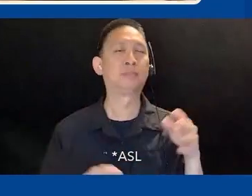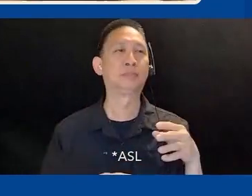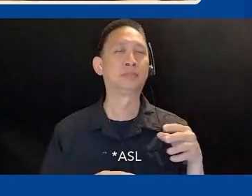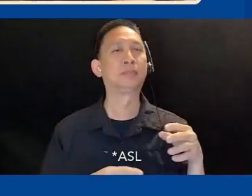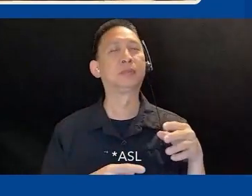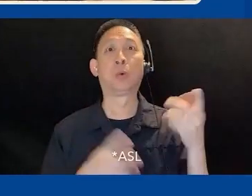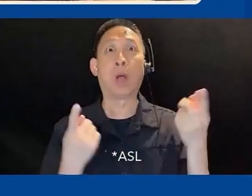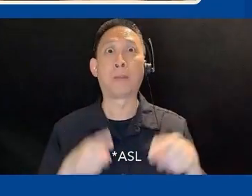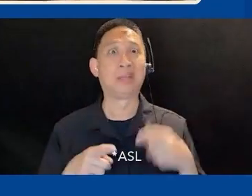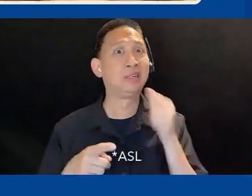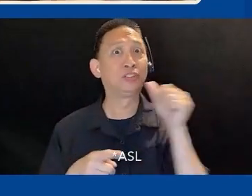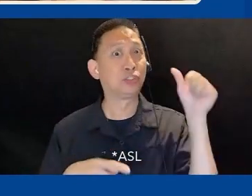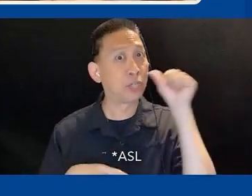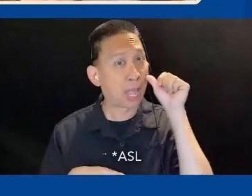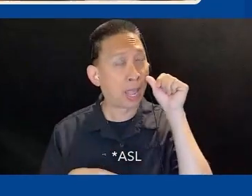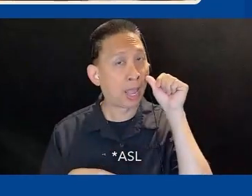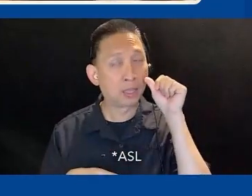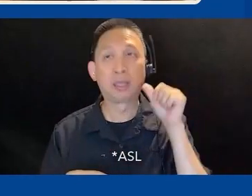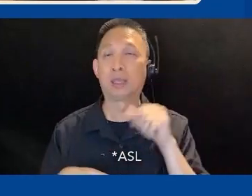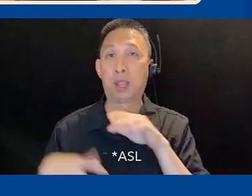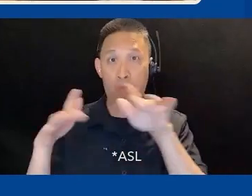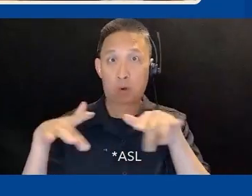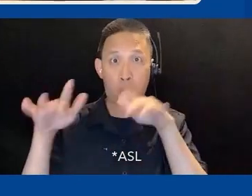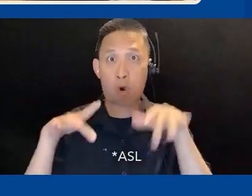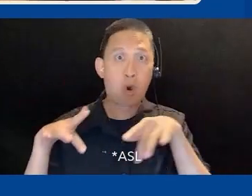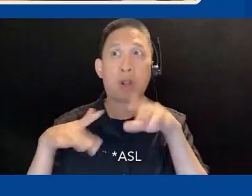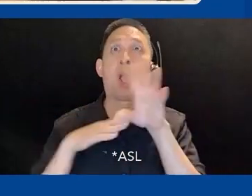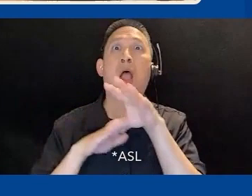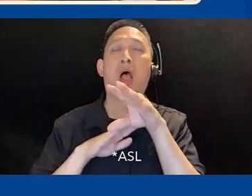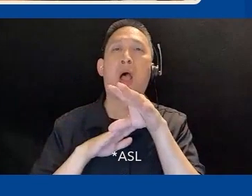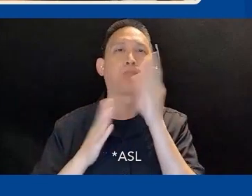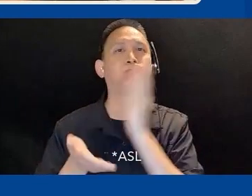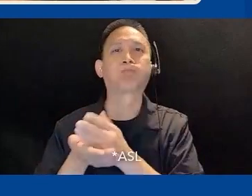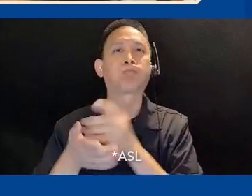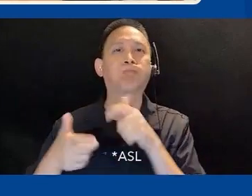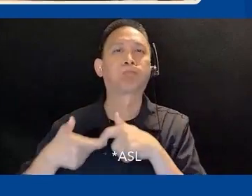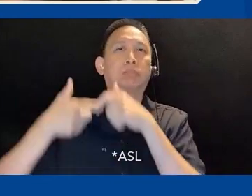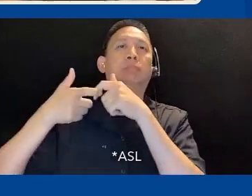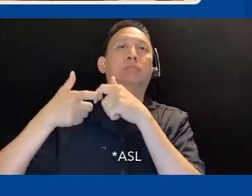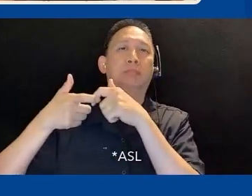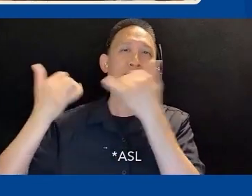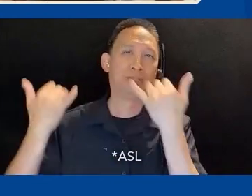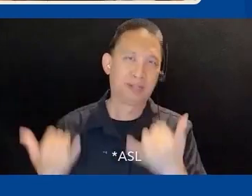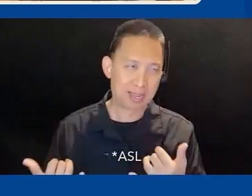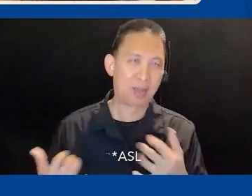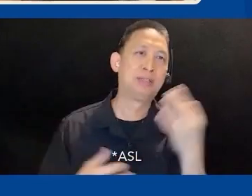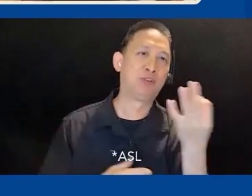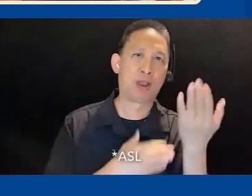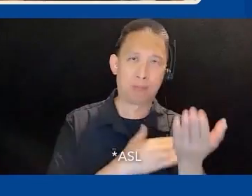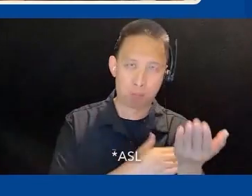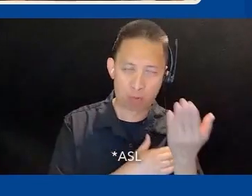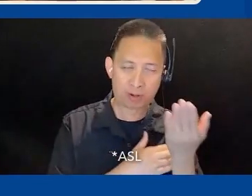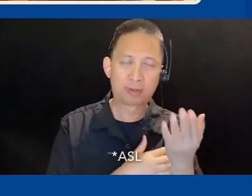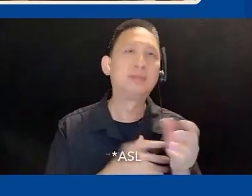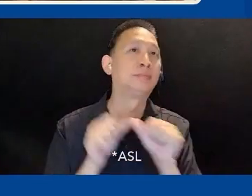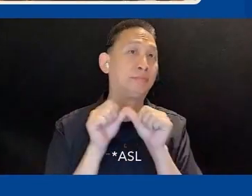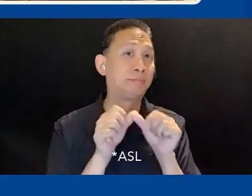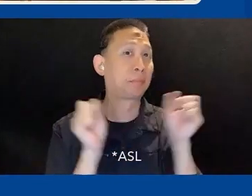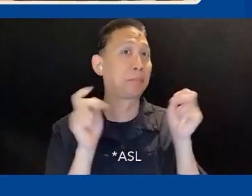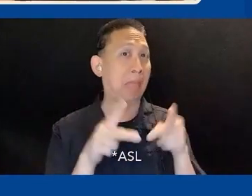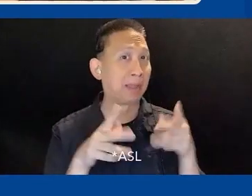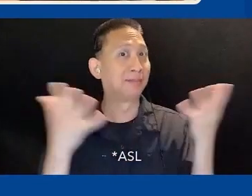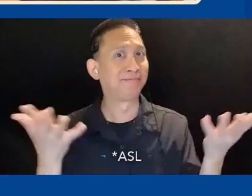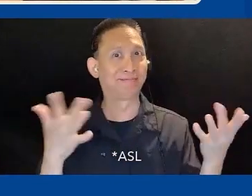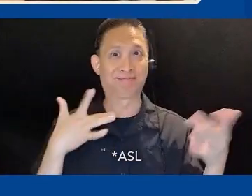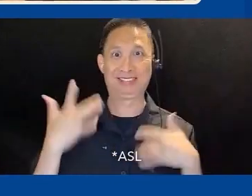yesterday due to some technical difficulties, but we're back and better than ever. It's Friday morning, and I'm really excited to pick